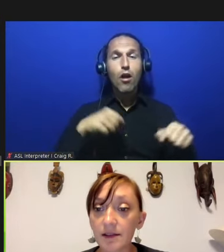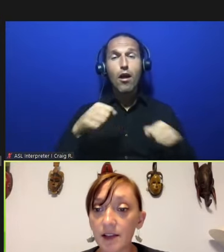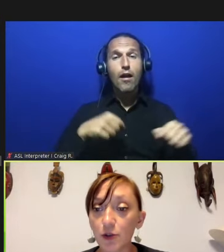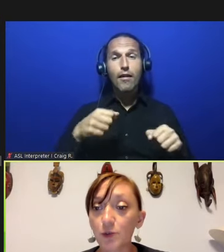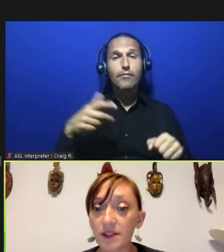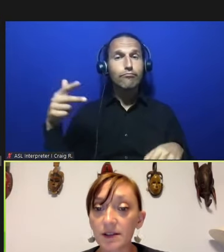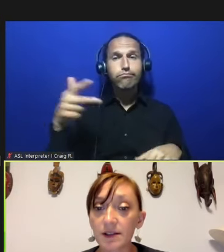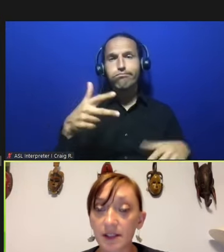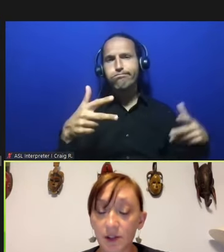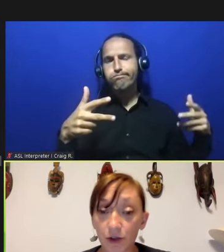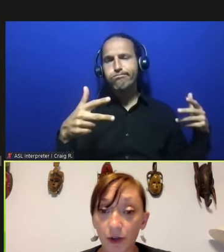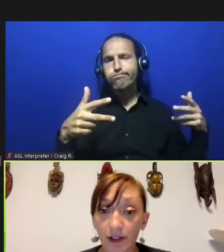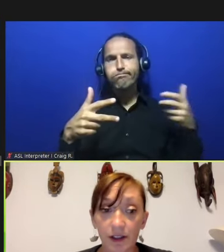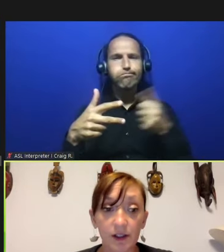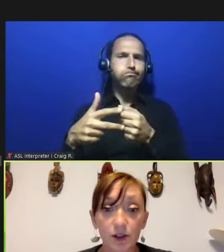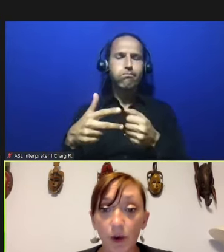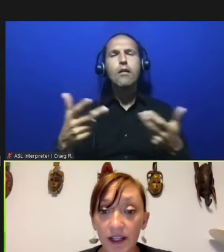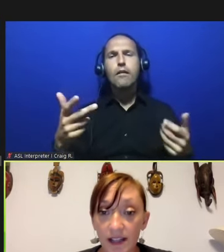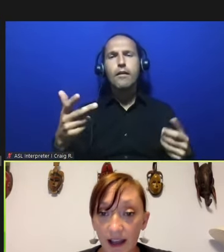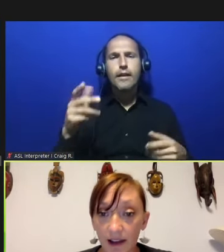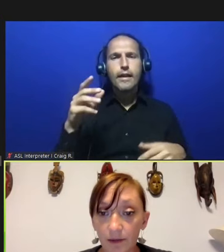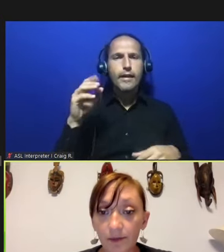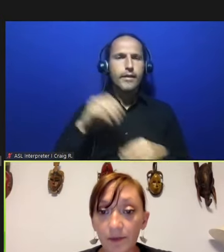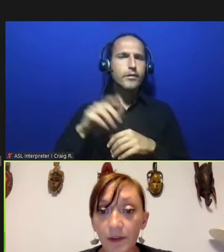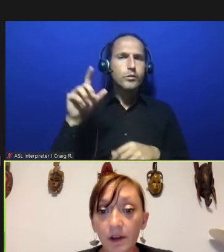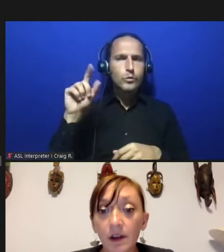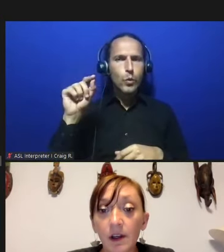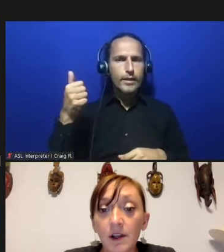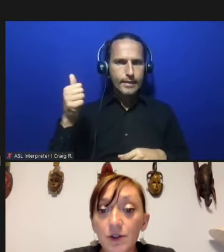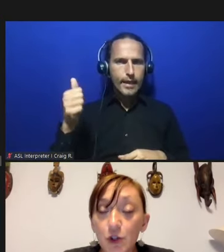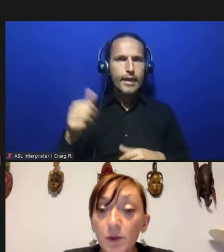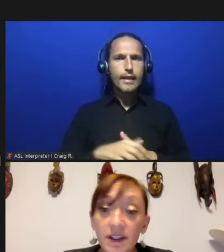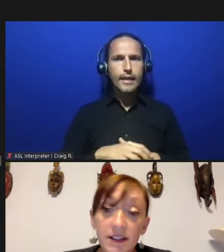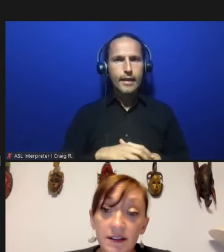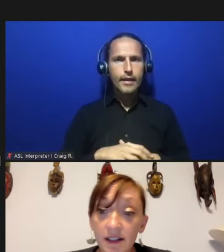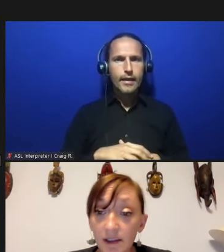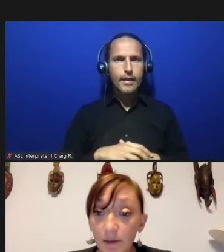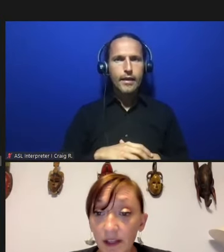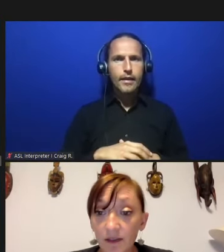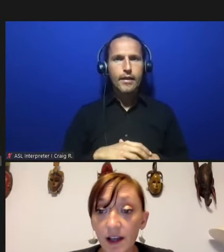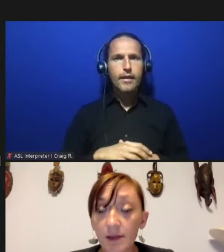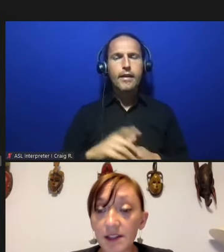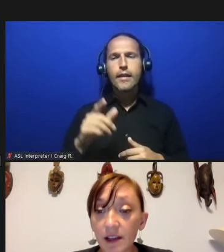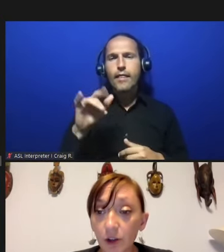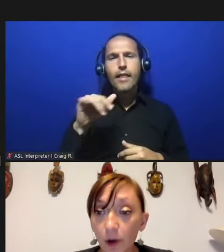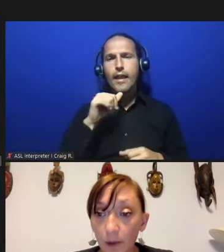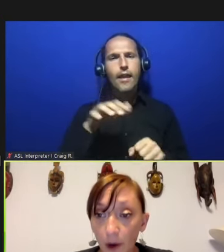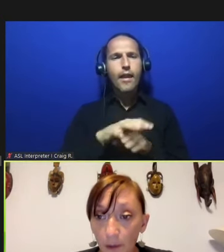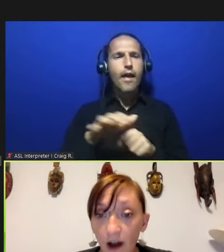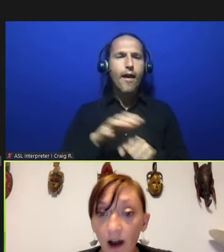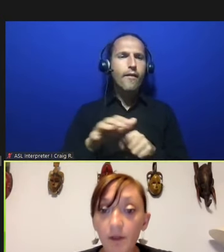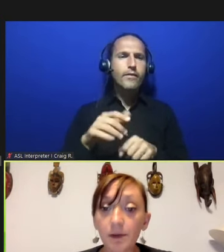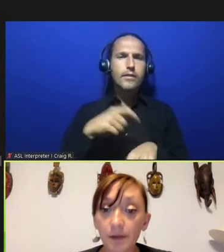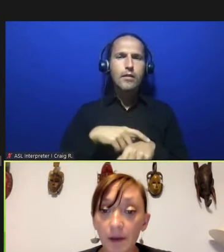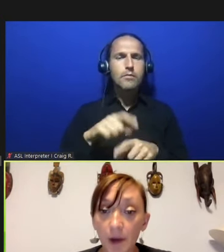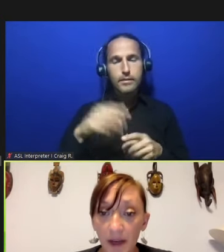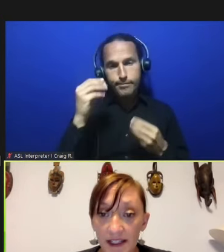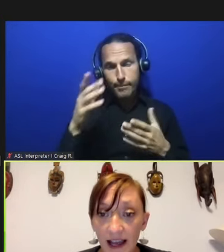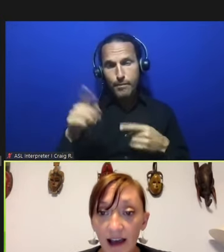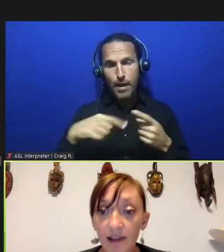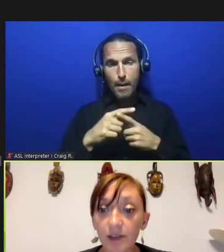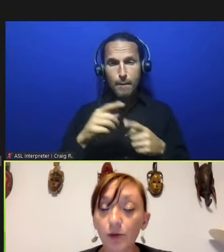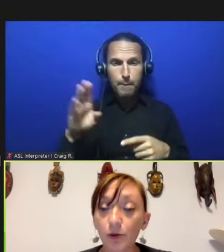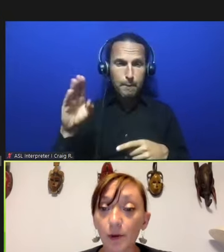Manhattan Central Business District in 2010. 2 minutes doesn't give me enough time to tell you about Bob, about